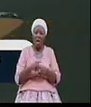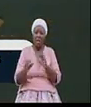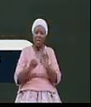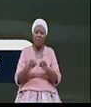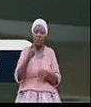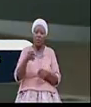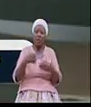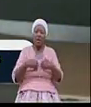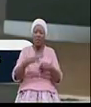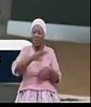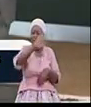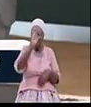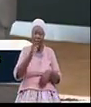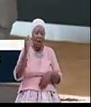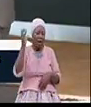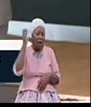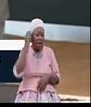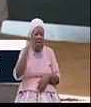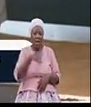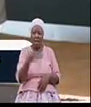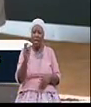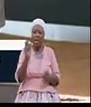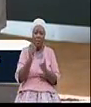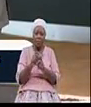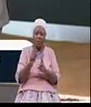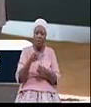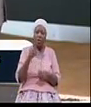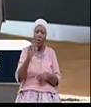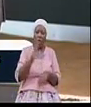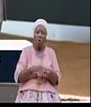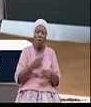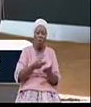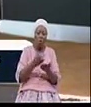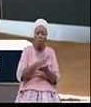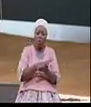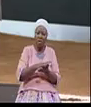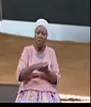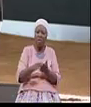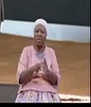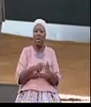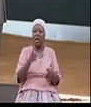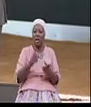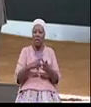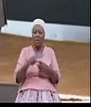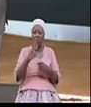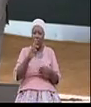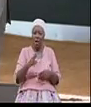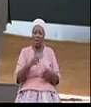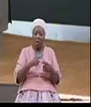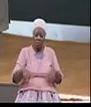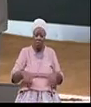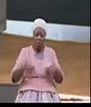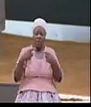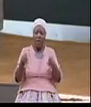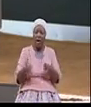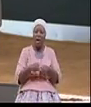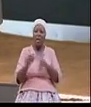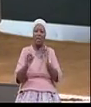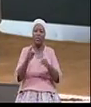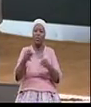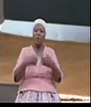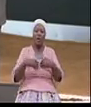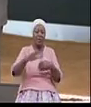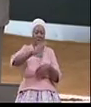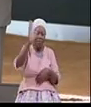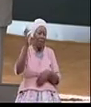never heard any message on holiness, your heart, your lay, as if you had never heard